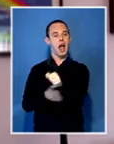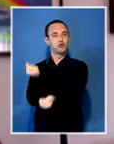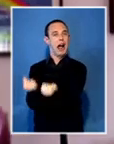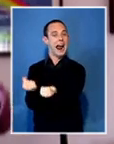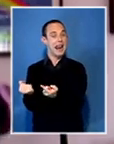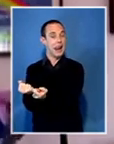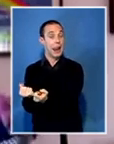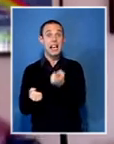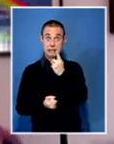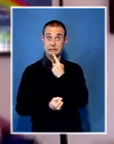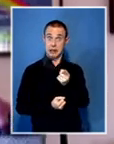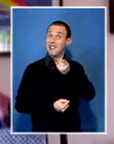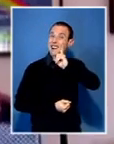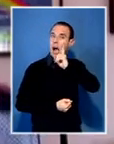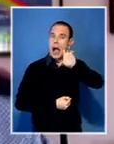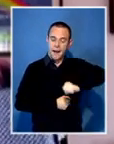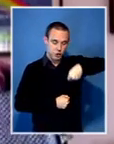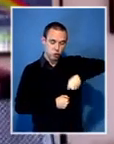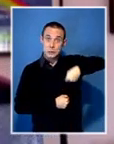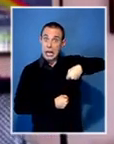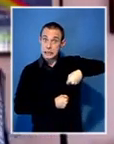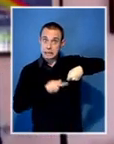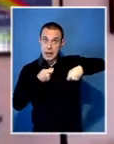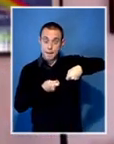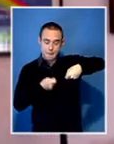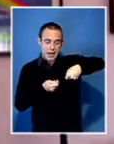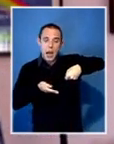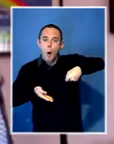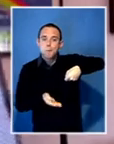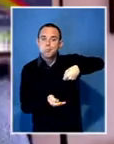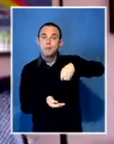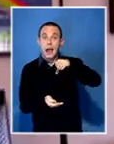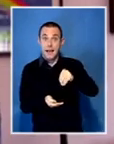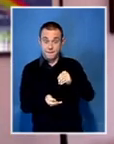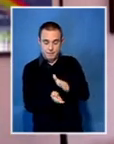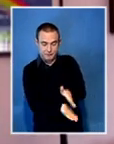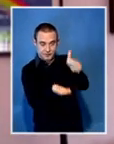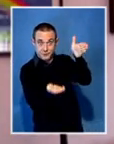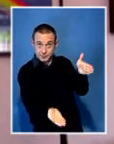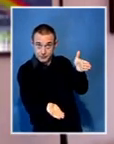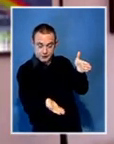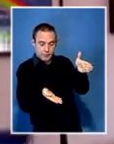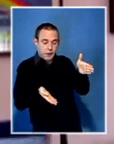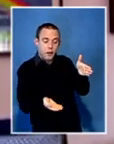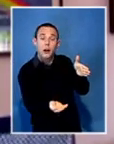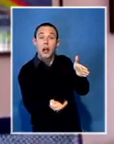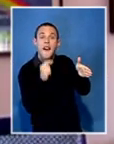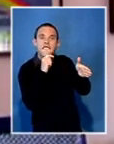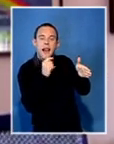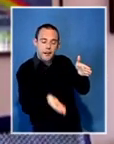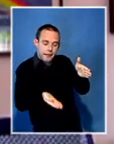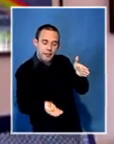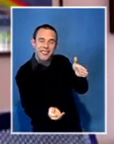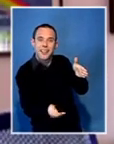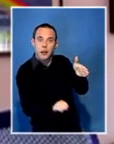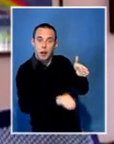smuggling. The suitcase with the false bottom that you can see in there. The recruits were white